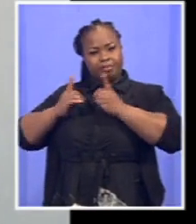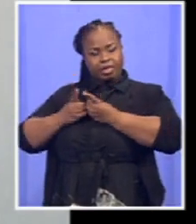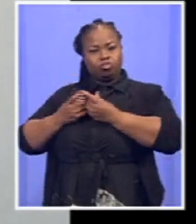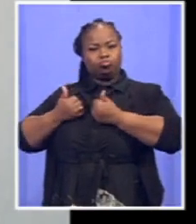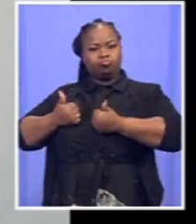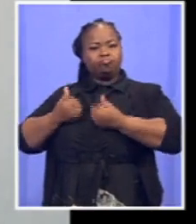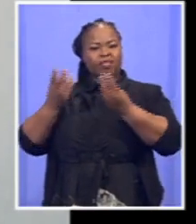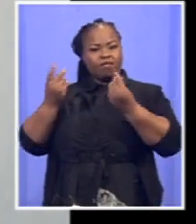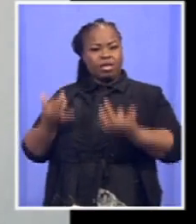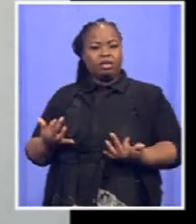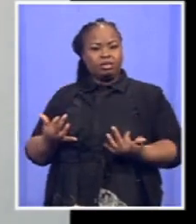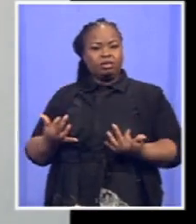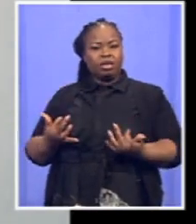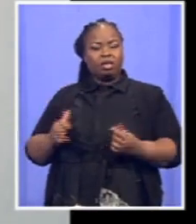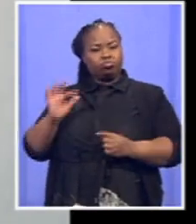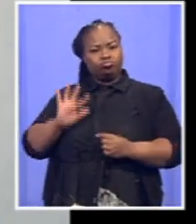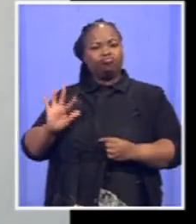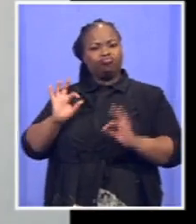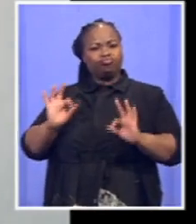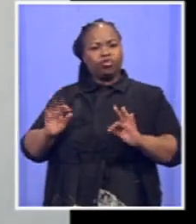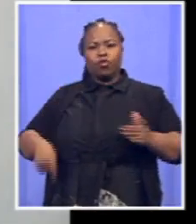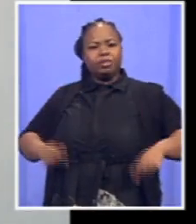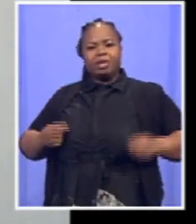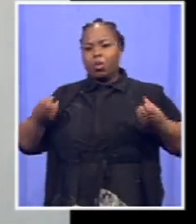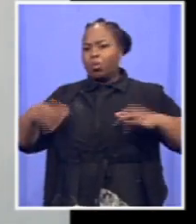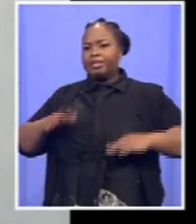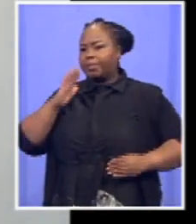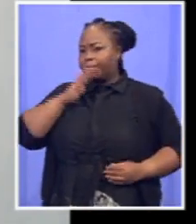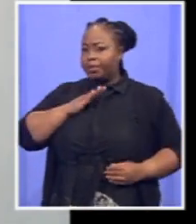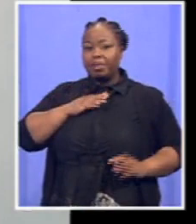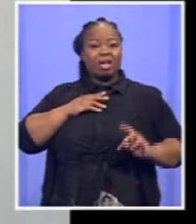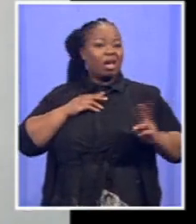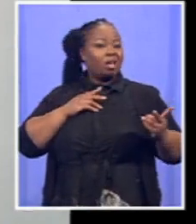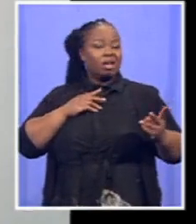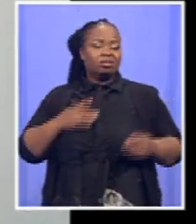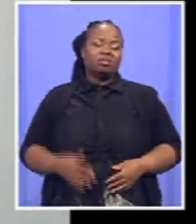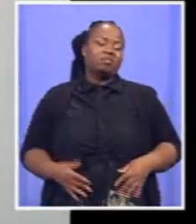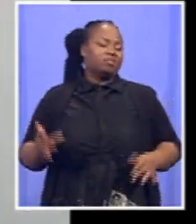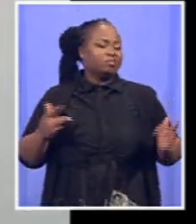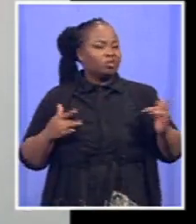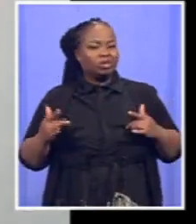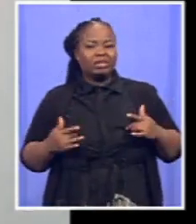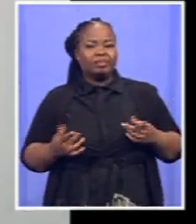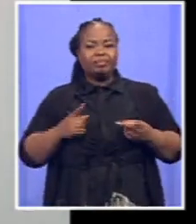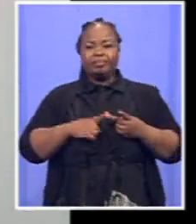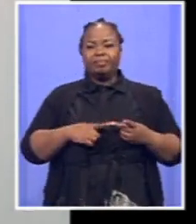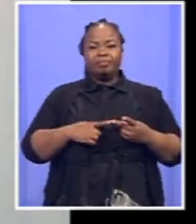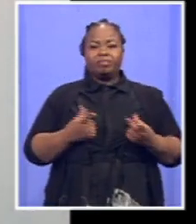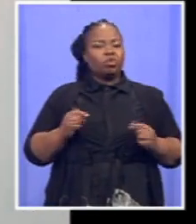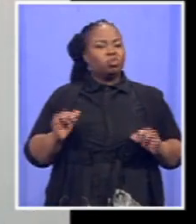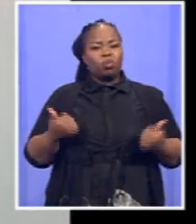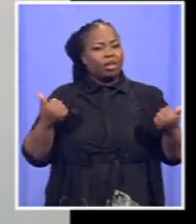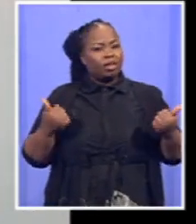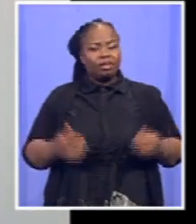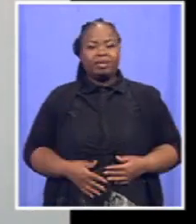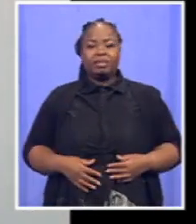good financial state of health. So others, there are concerns, they are not doing well. If